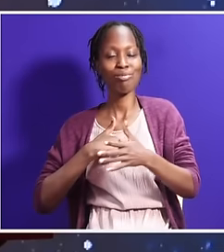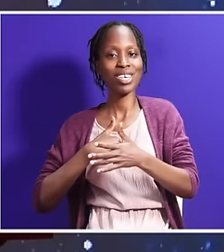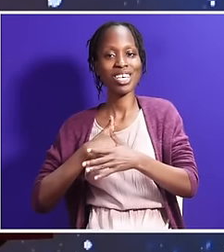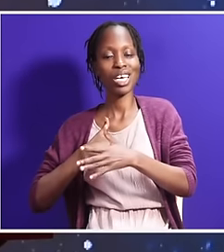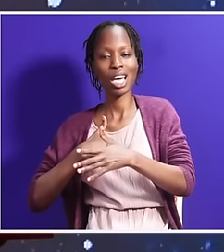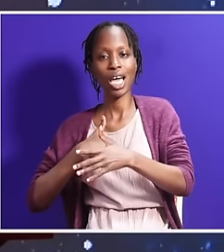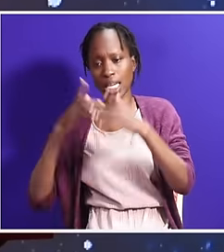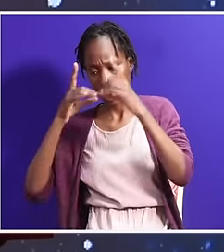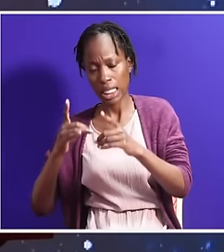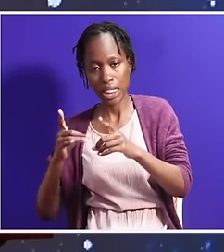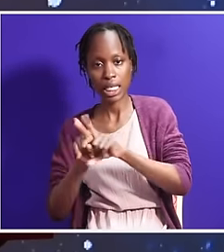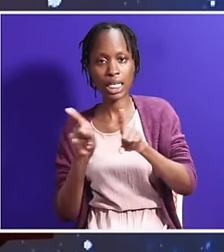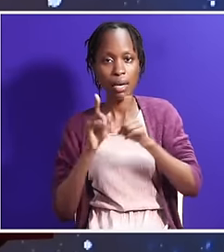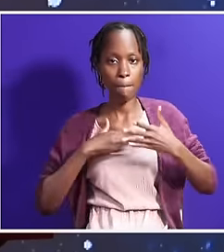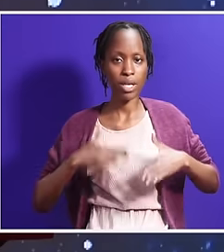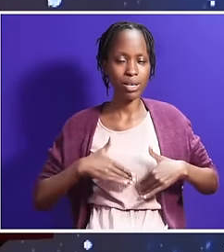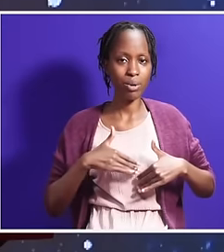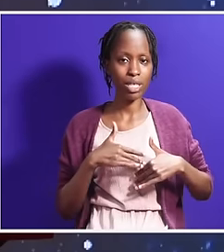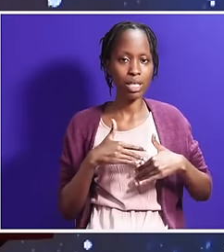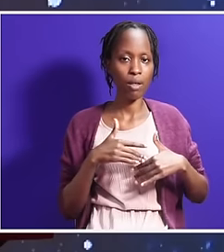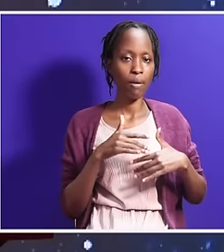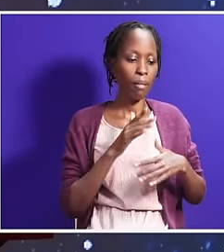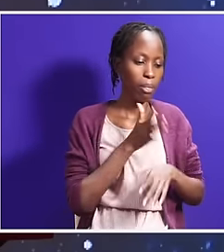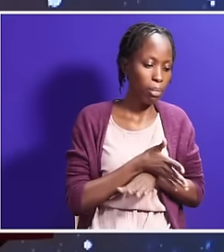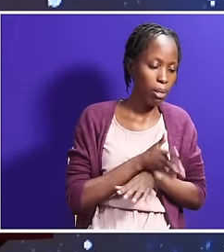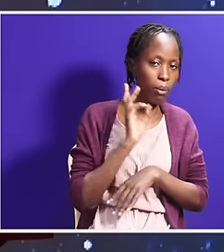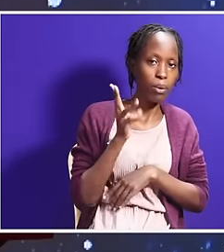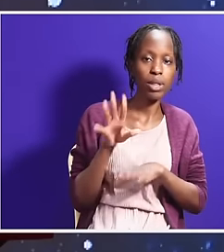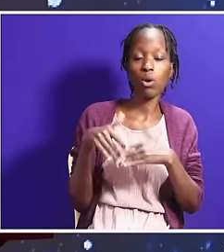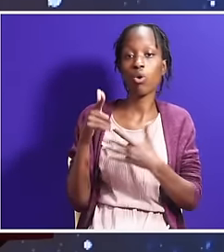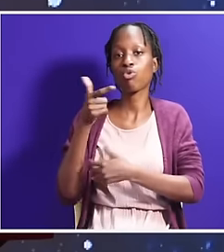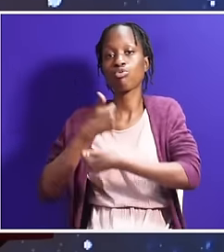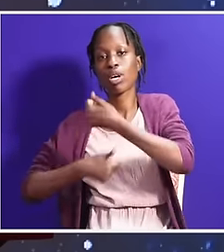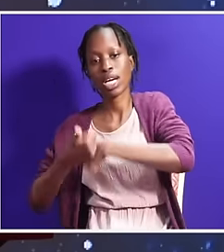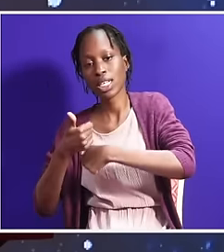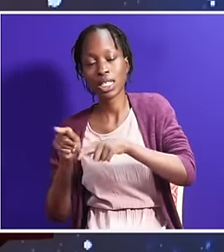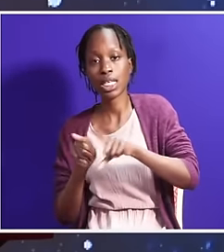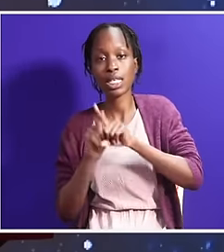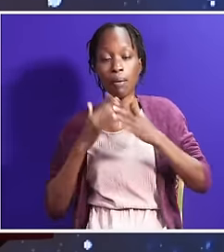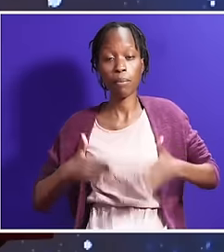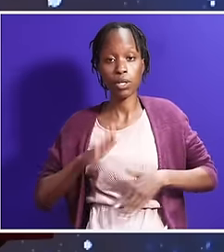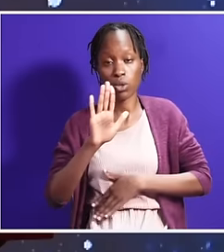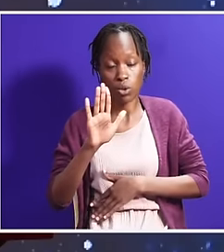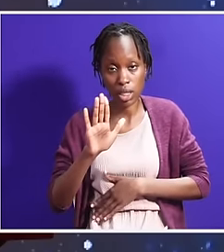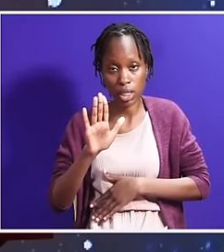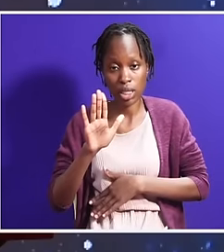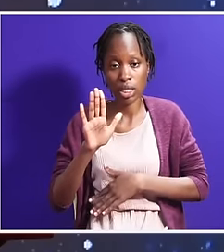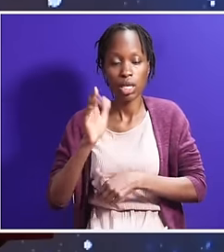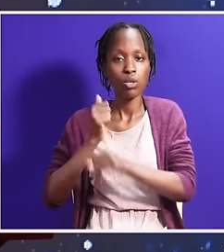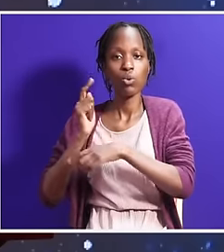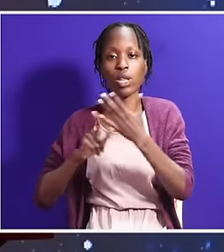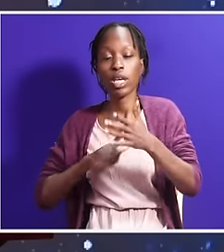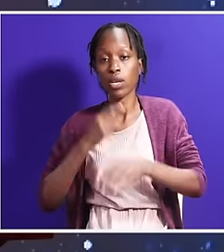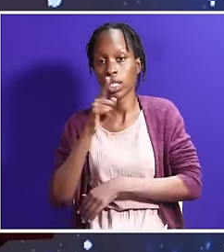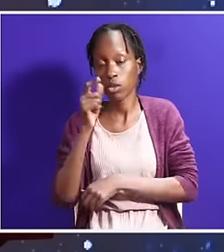your body going to turn over in bed that morning when you're supposed to get up and pray? Is your body going to do what God is asking you to